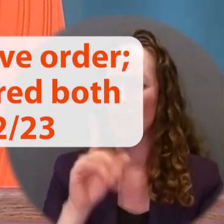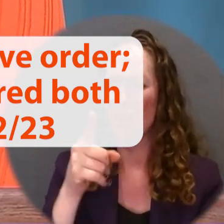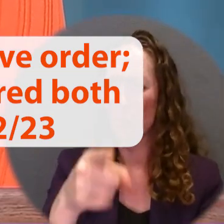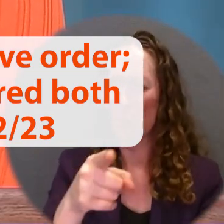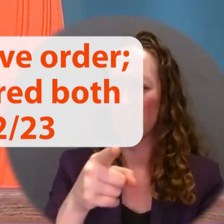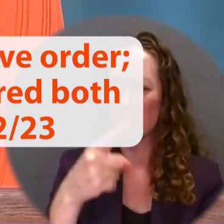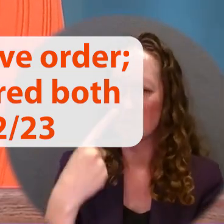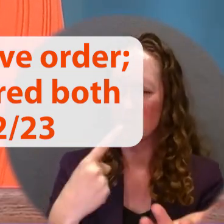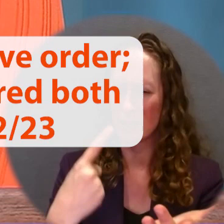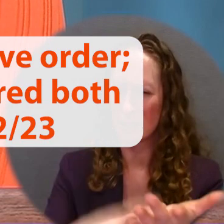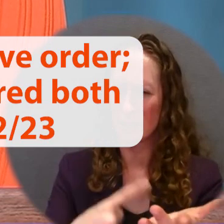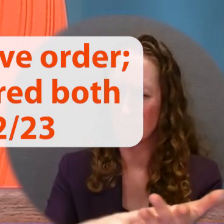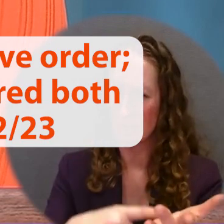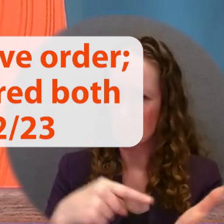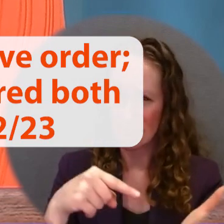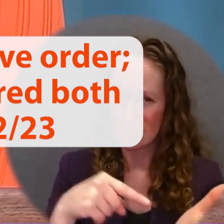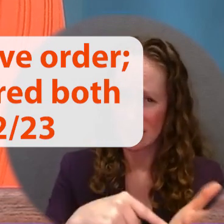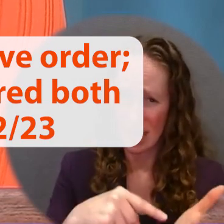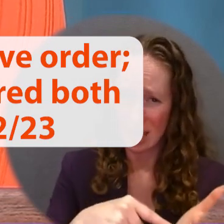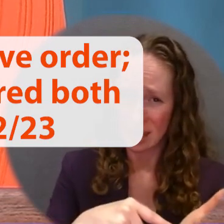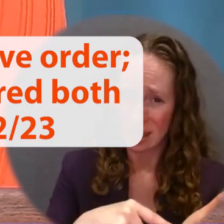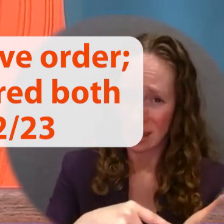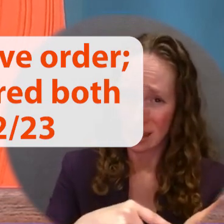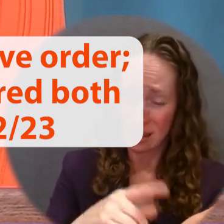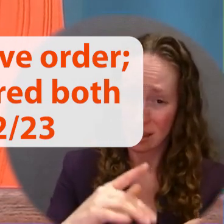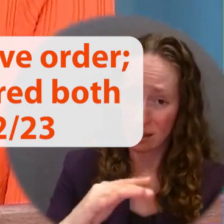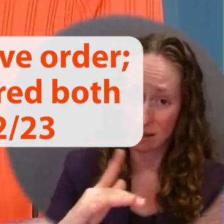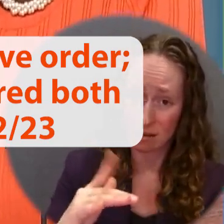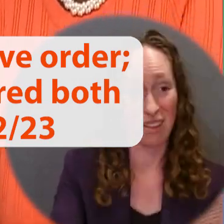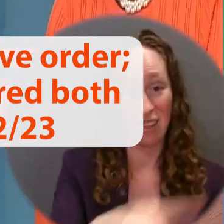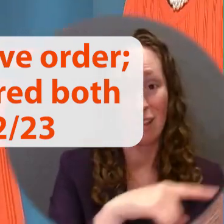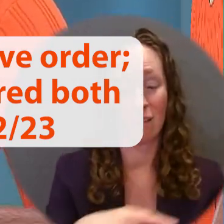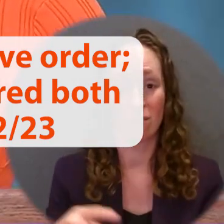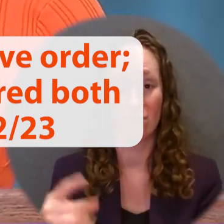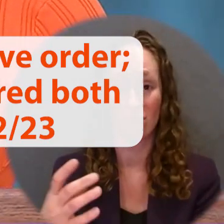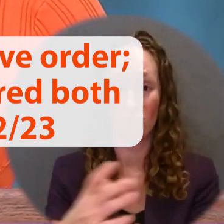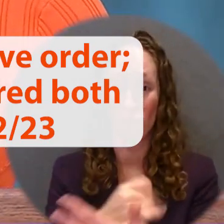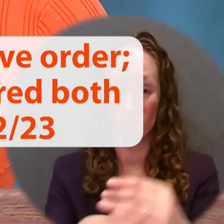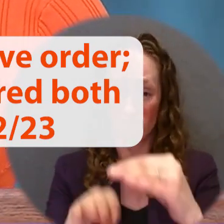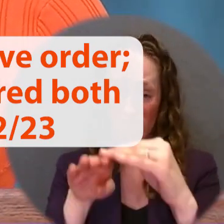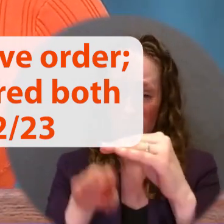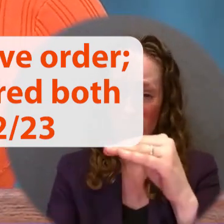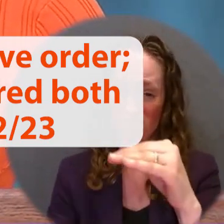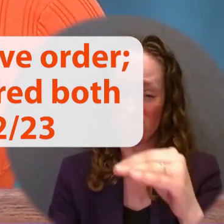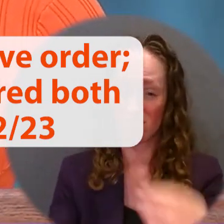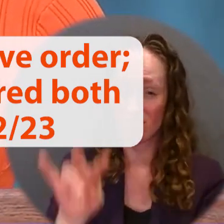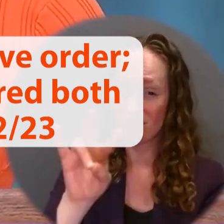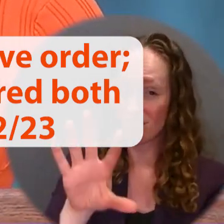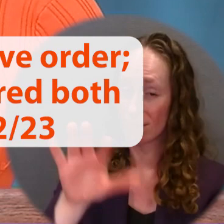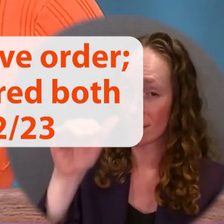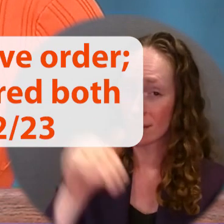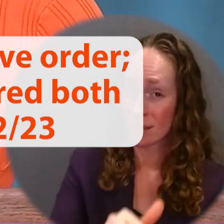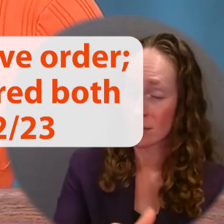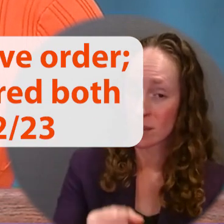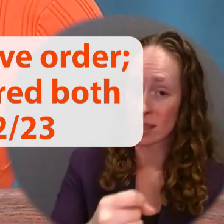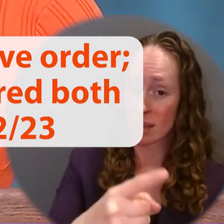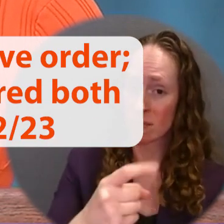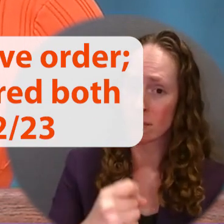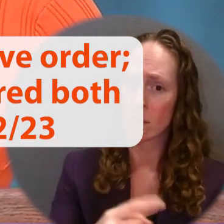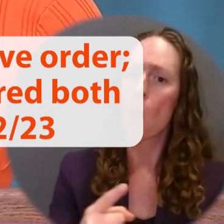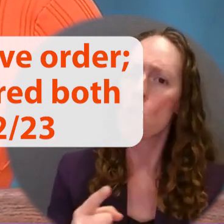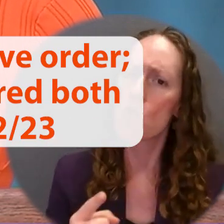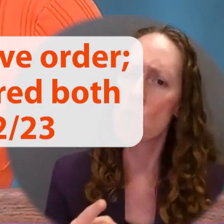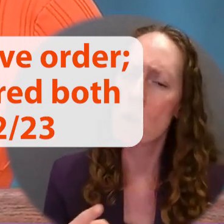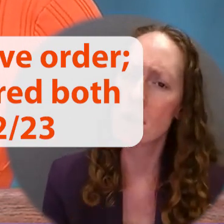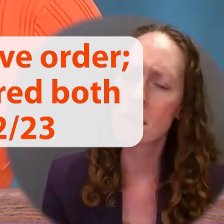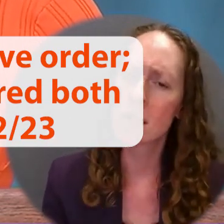that would have made 40 million people eligible who are borrowers. 40 million people. I think that's important for the president to protect